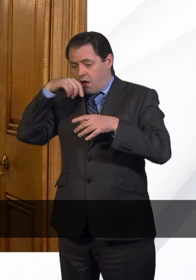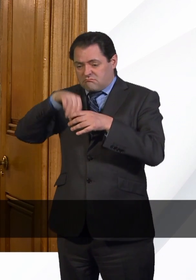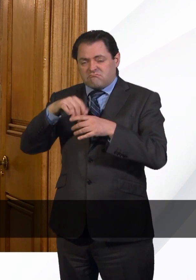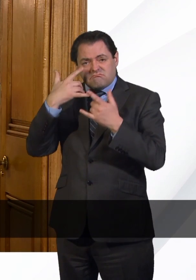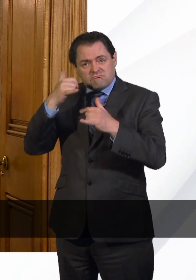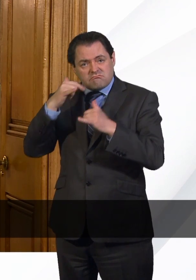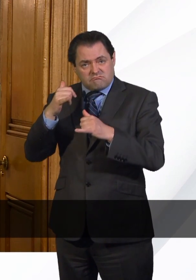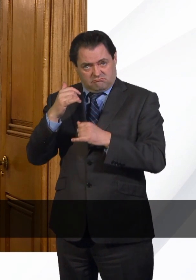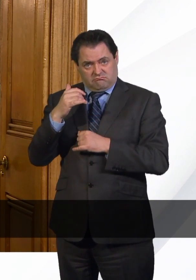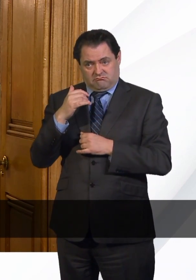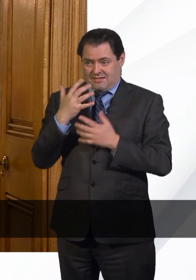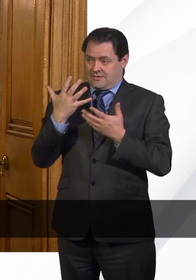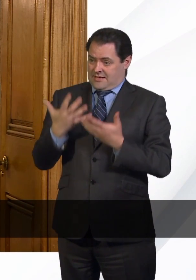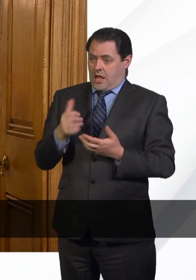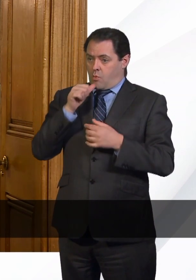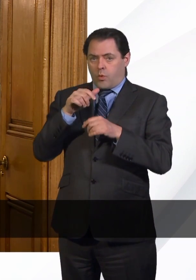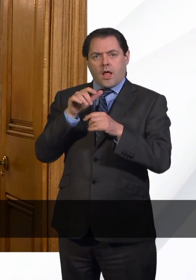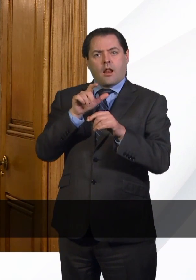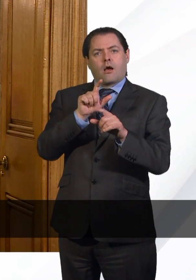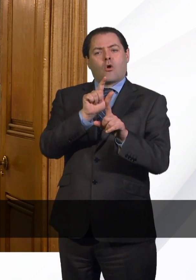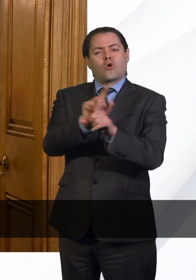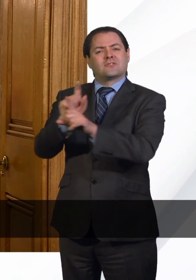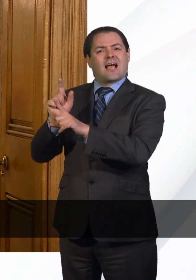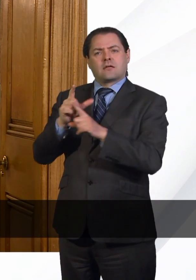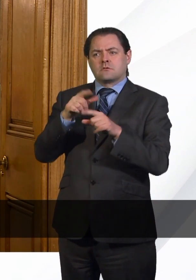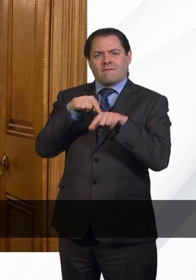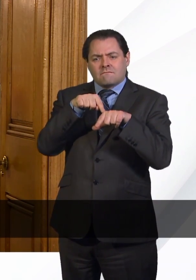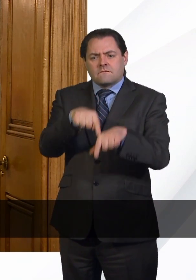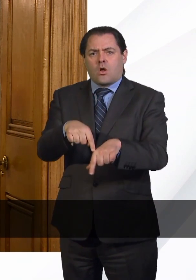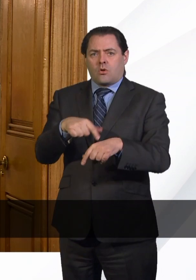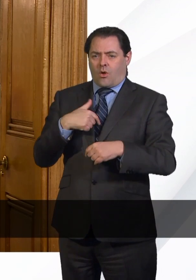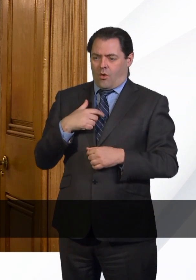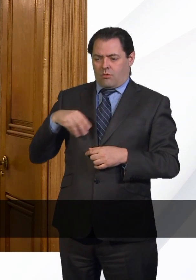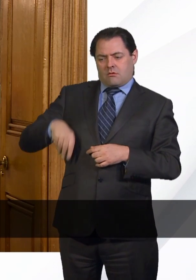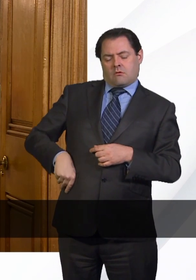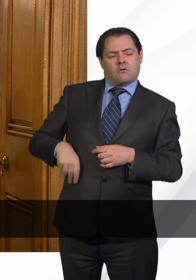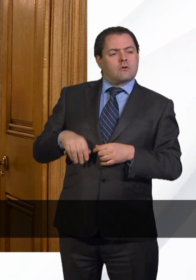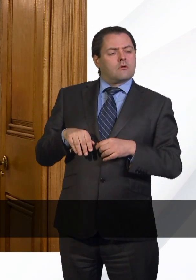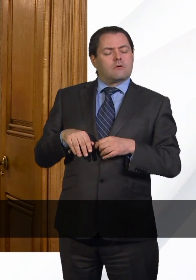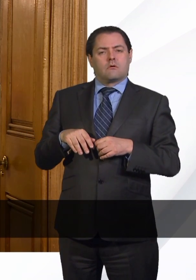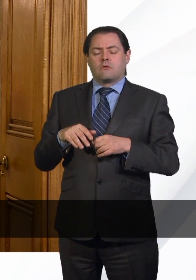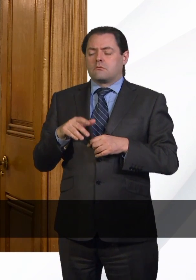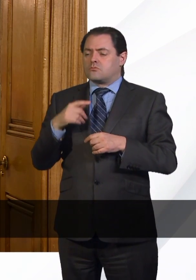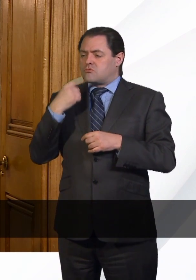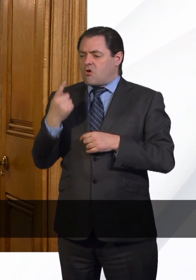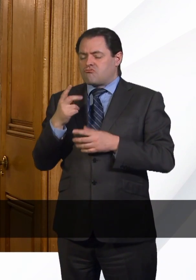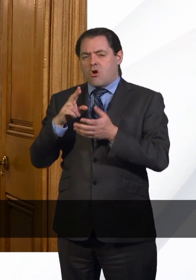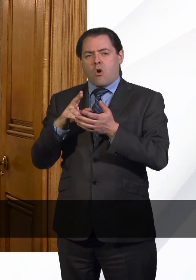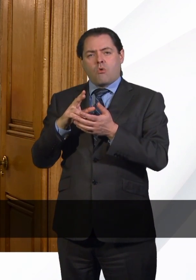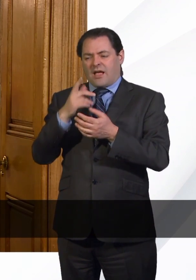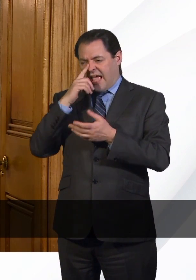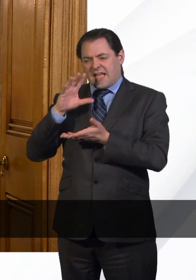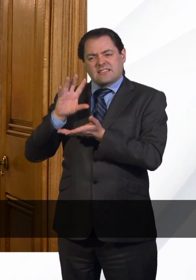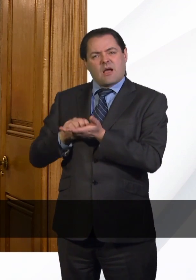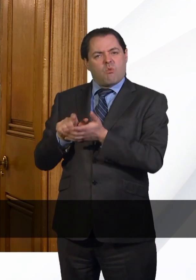tracing capability will go live, and then tomorrow, NHS staff on the island will be able to download the app. And from